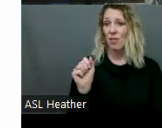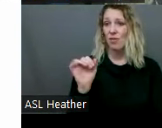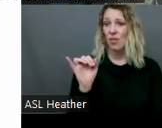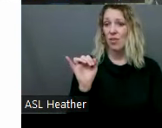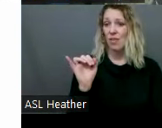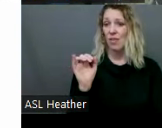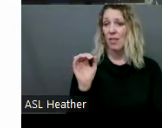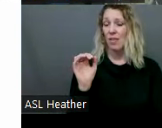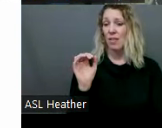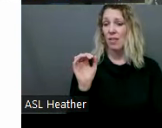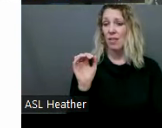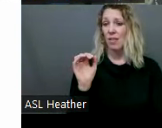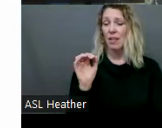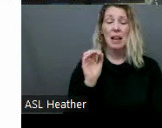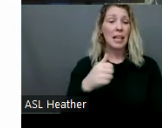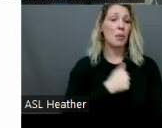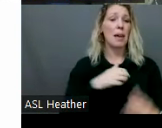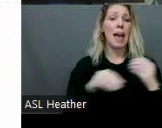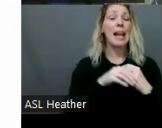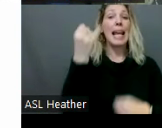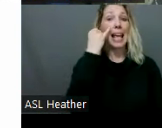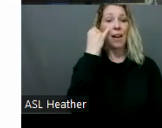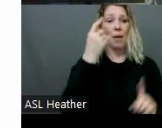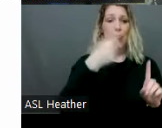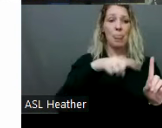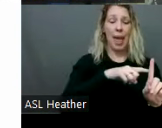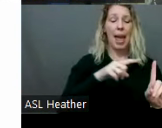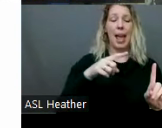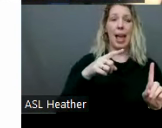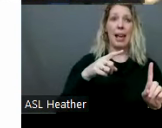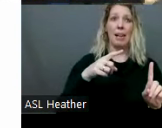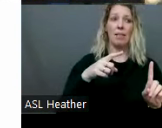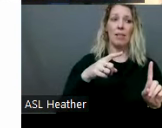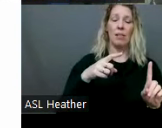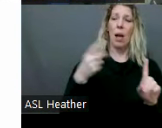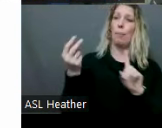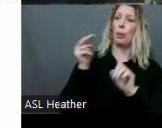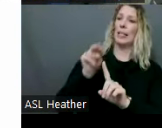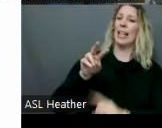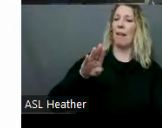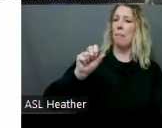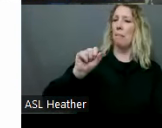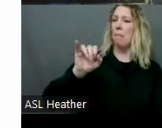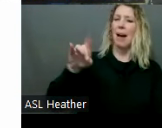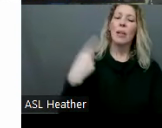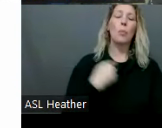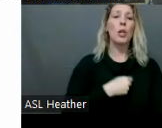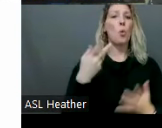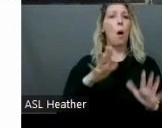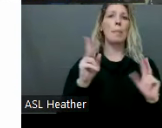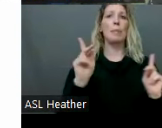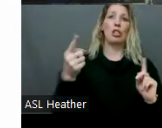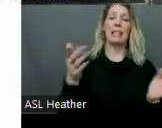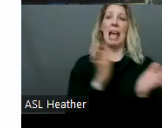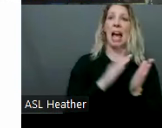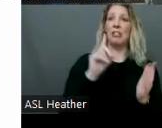Yeah, I mean, maybe, I mean, can we add something like if they perceive bias or something, you know, just like, we don't want people to just be asking